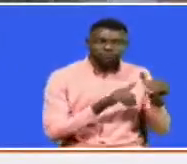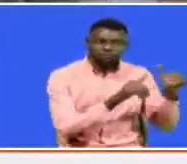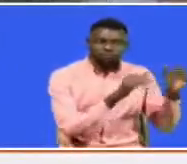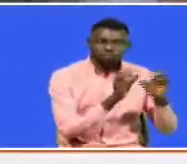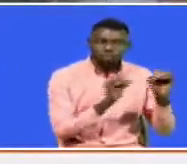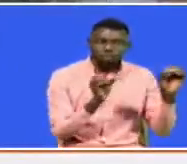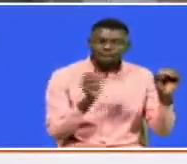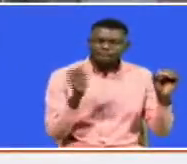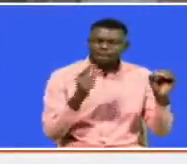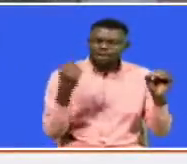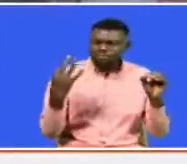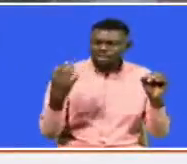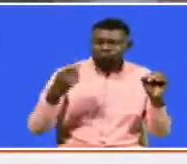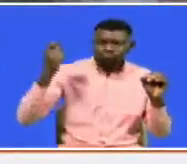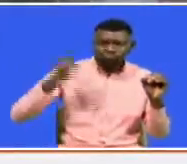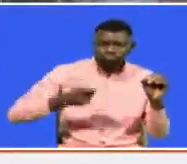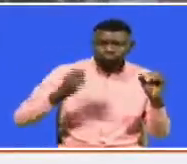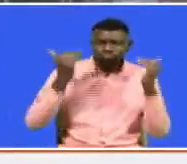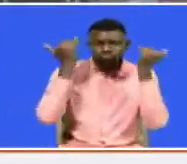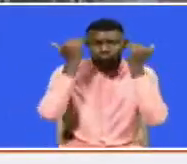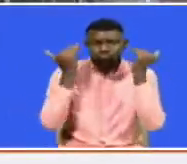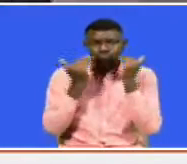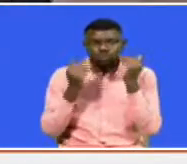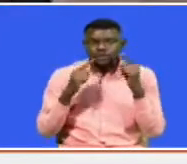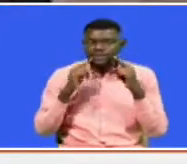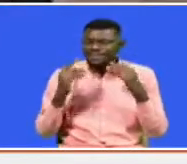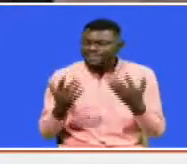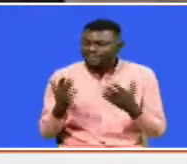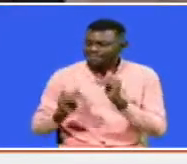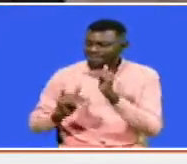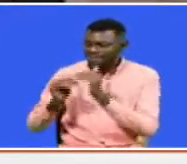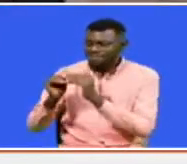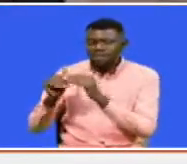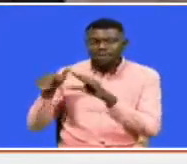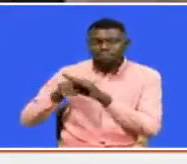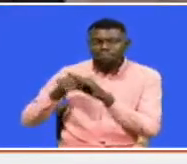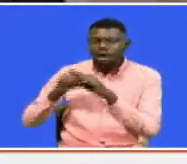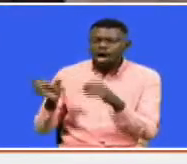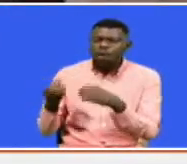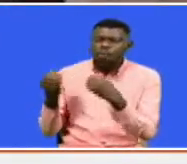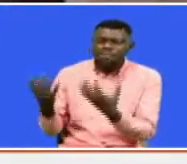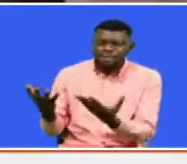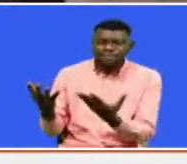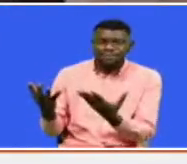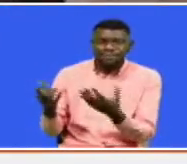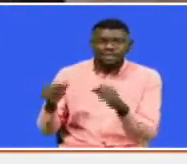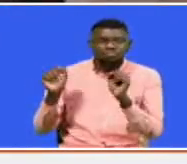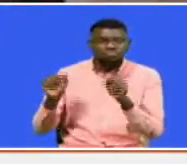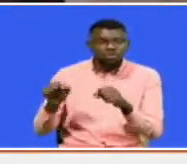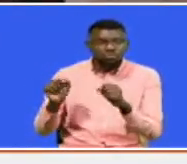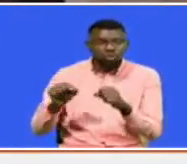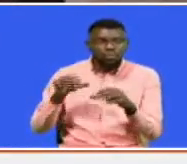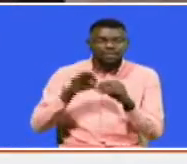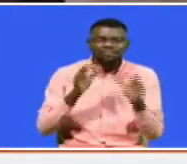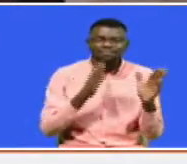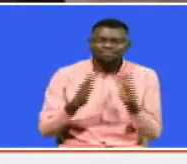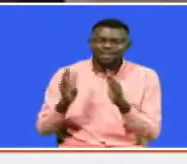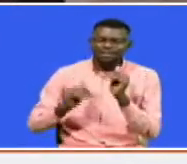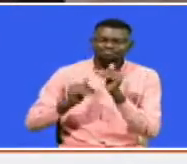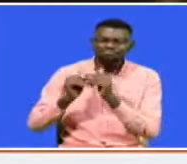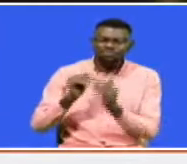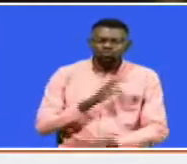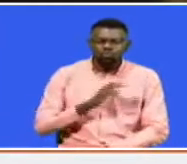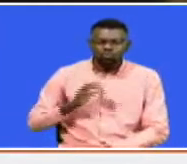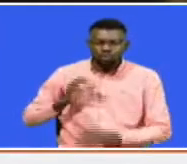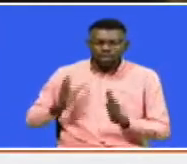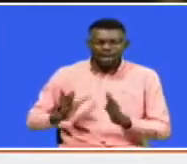Supreme Court ruled on the quorum of the IEBC, declaring that the commission can carry out elections with a minimum of three